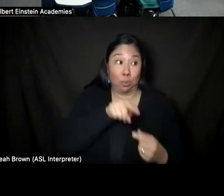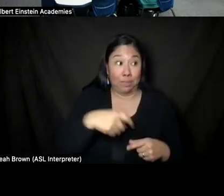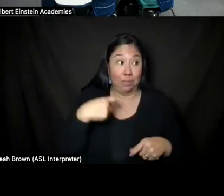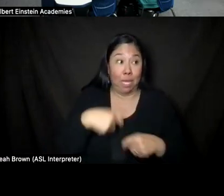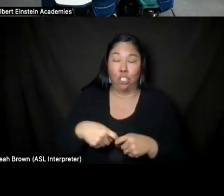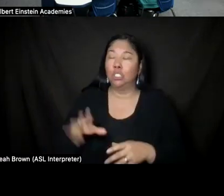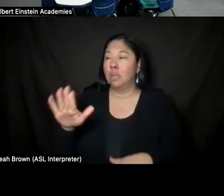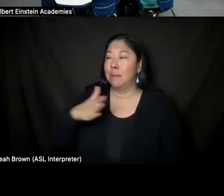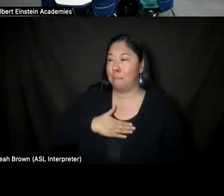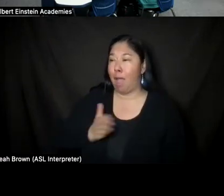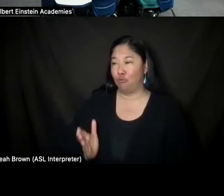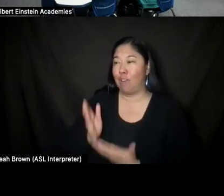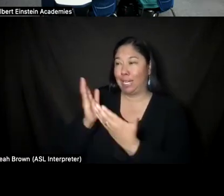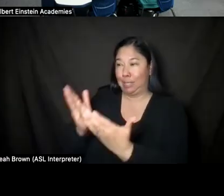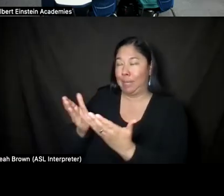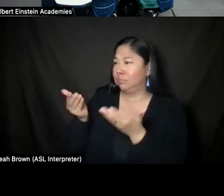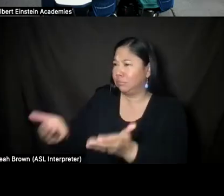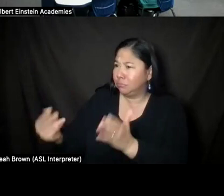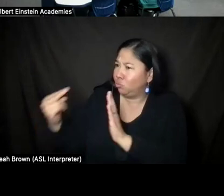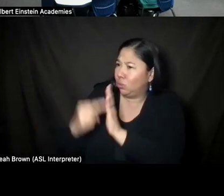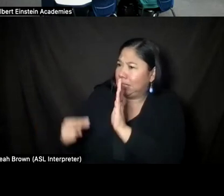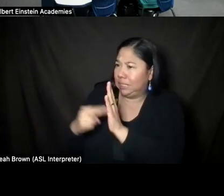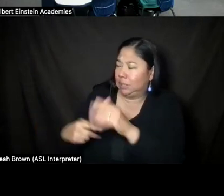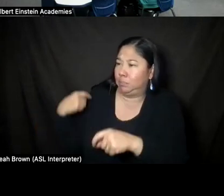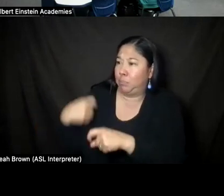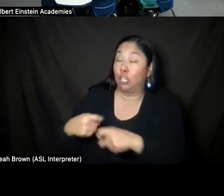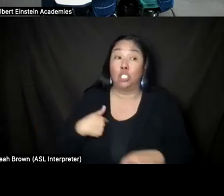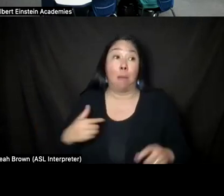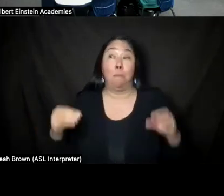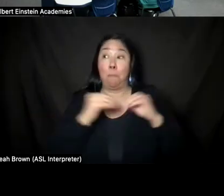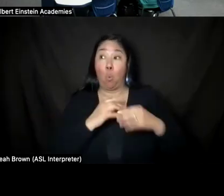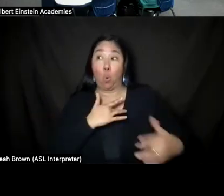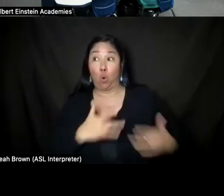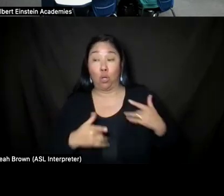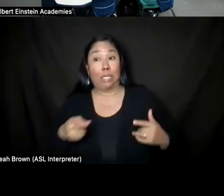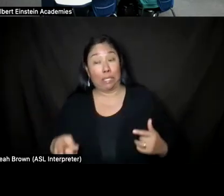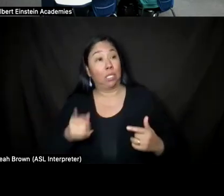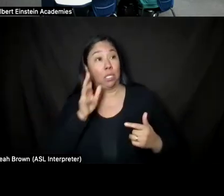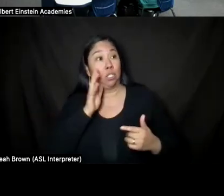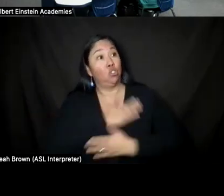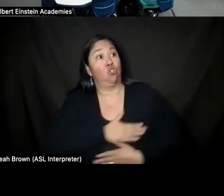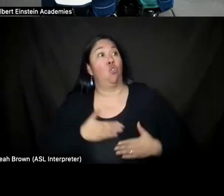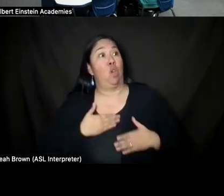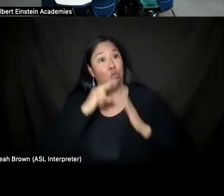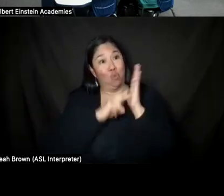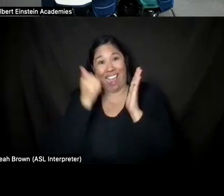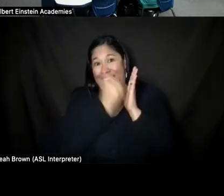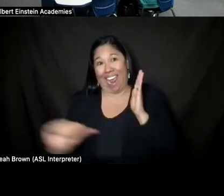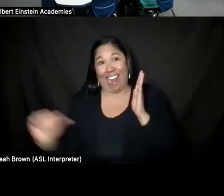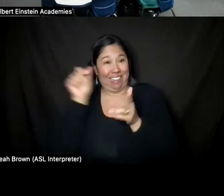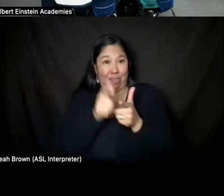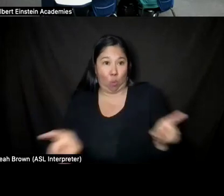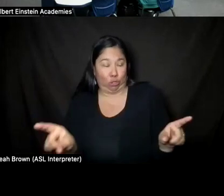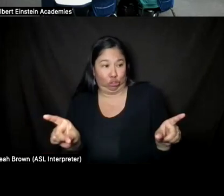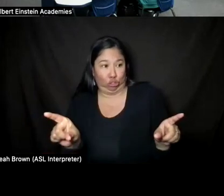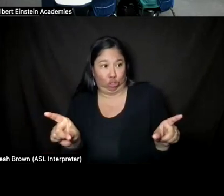I would recommend to do. I'm more worried that he enjoys reading in any language than he